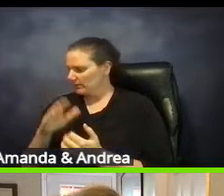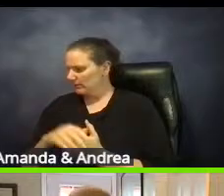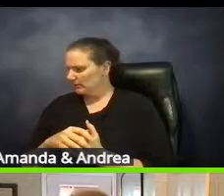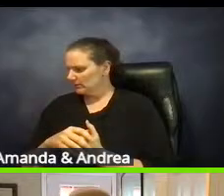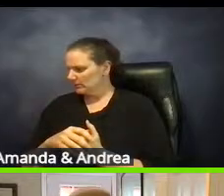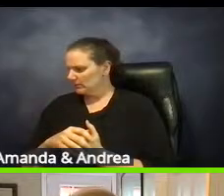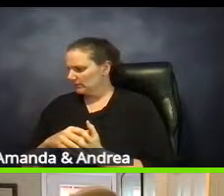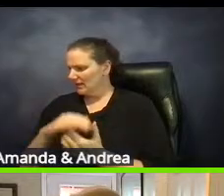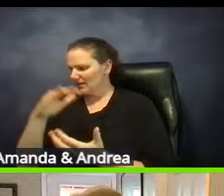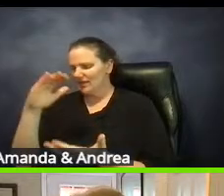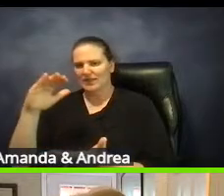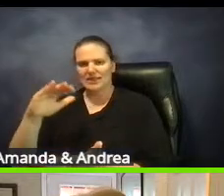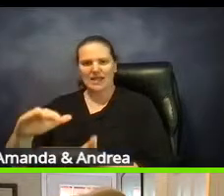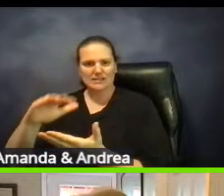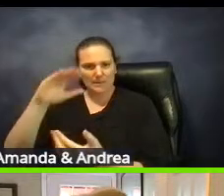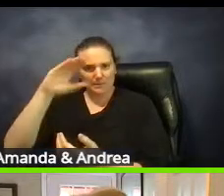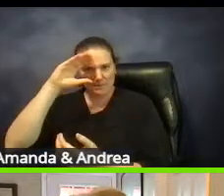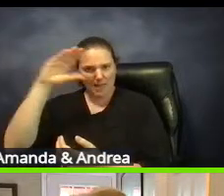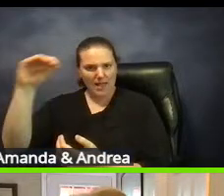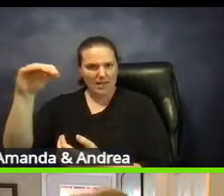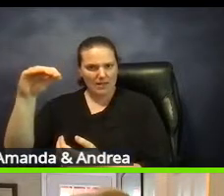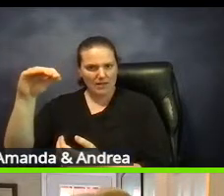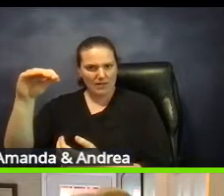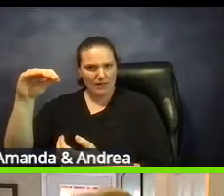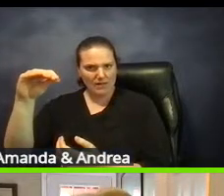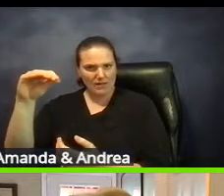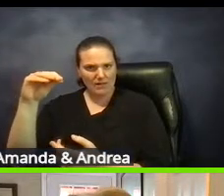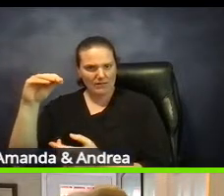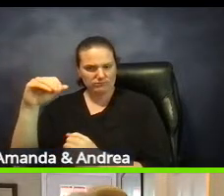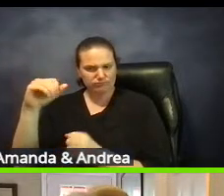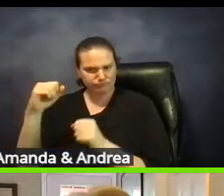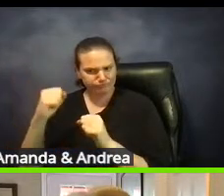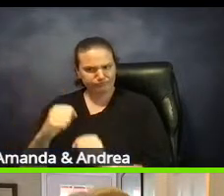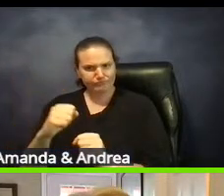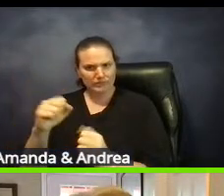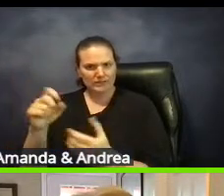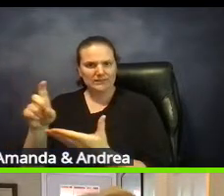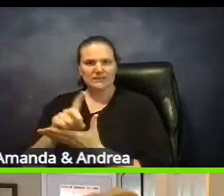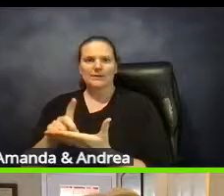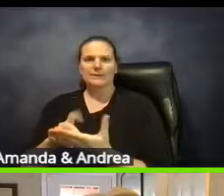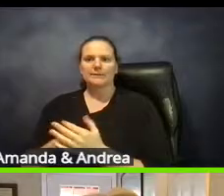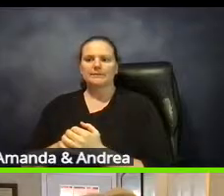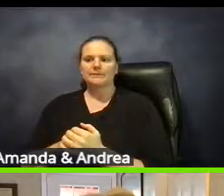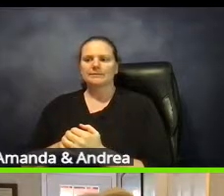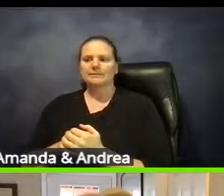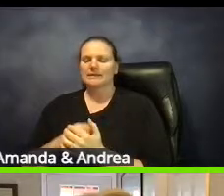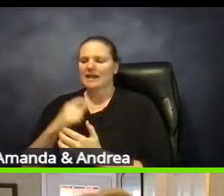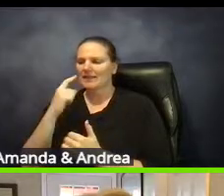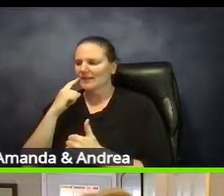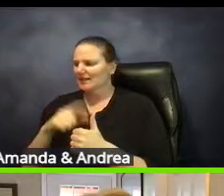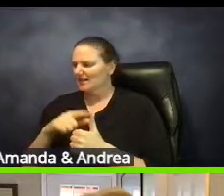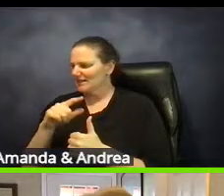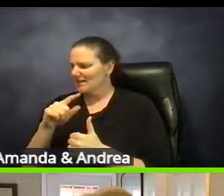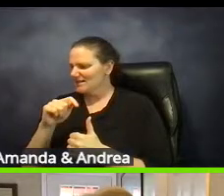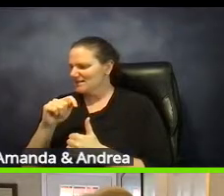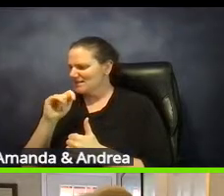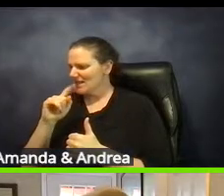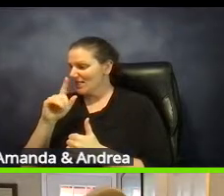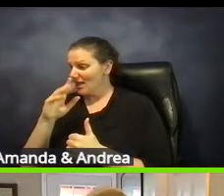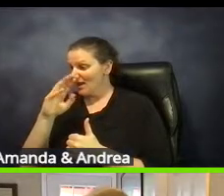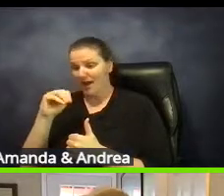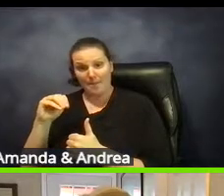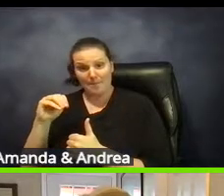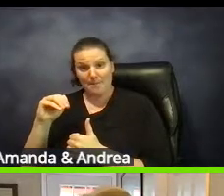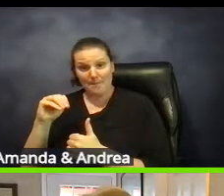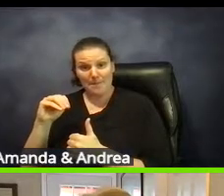less male oriented design. And I think of like the Tillicum crossing, to